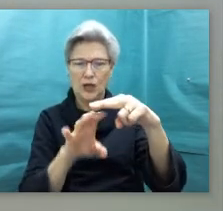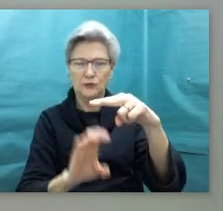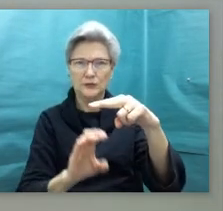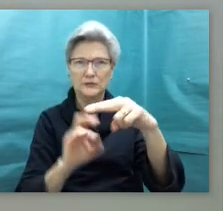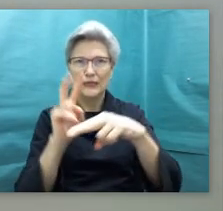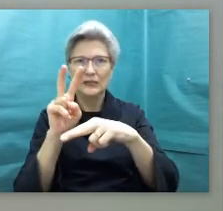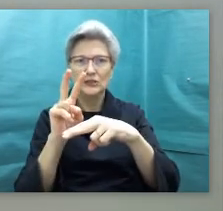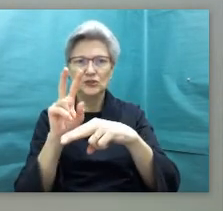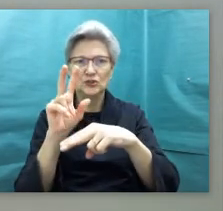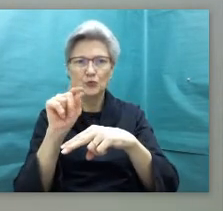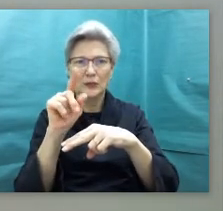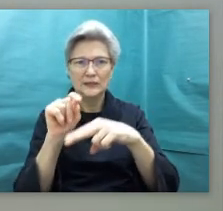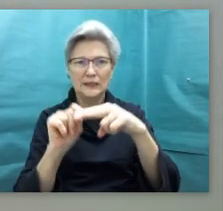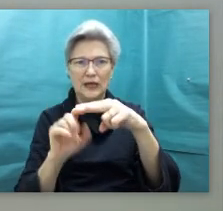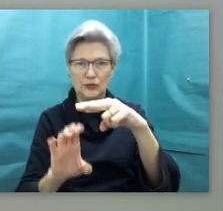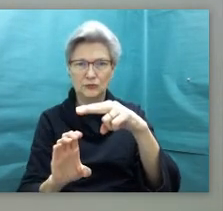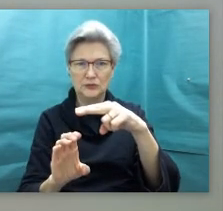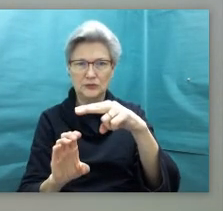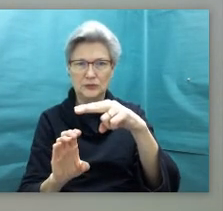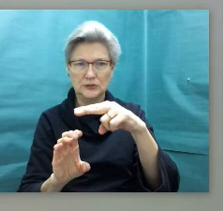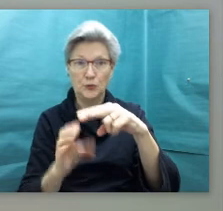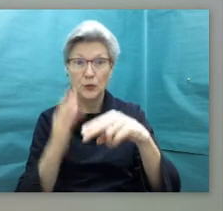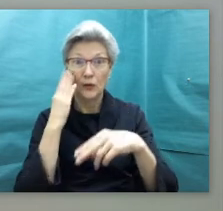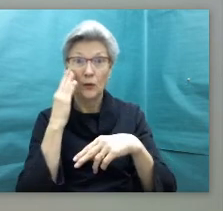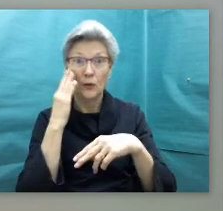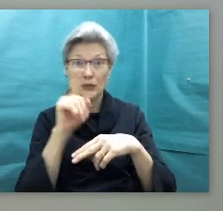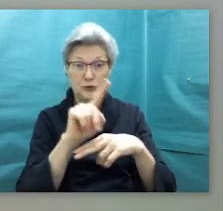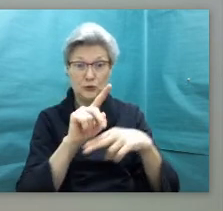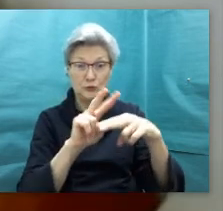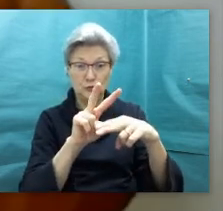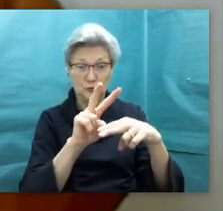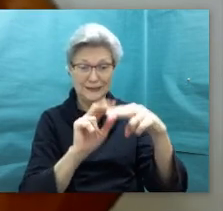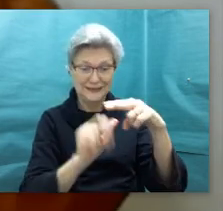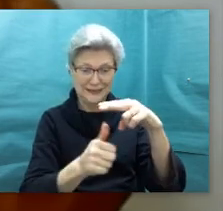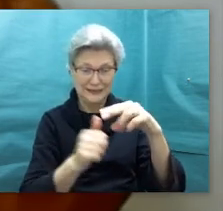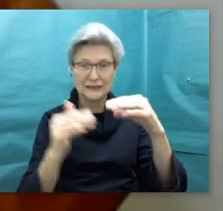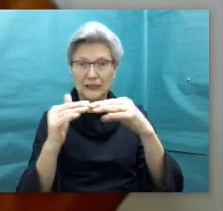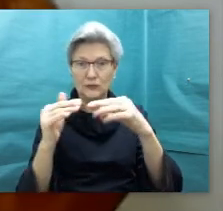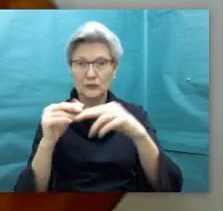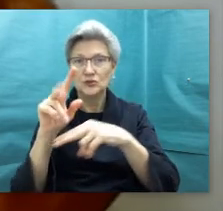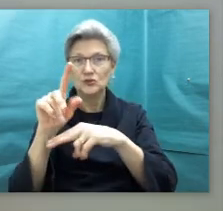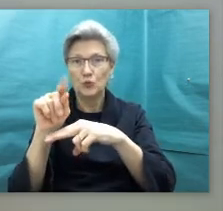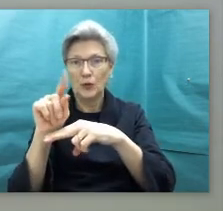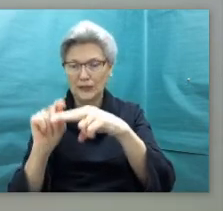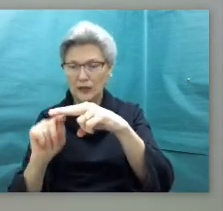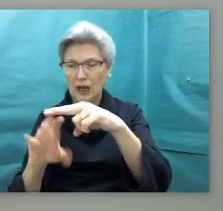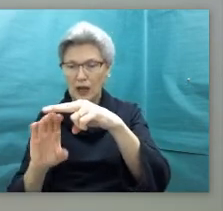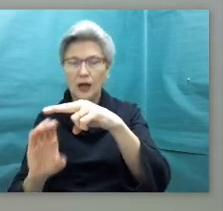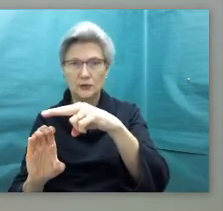and we have 20/100ths, right? Because we know that 2/10ths is also equivalent to